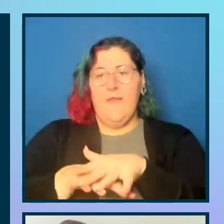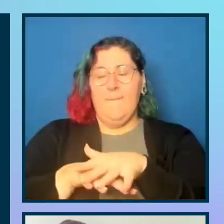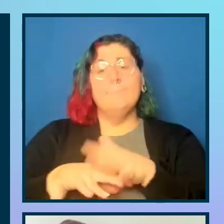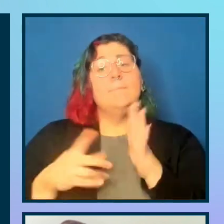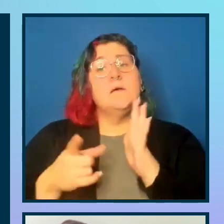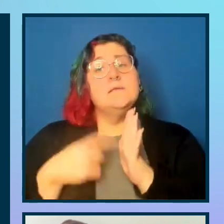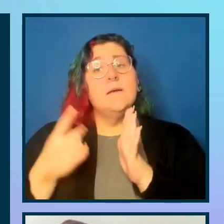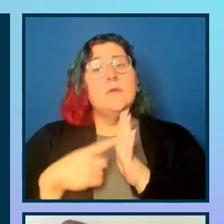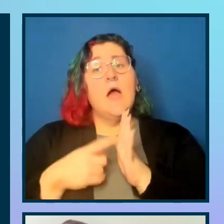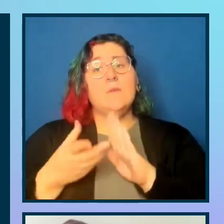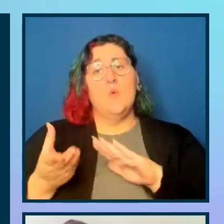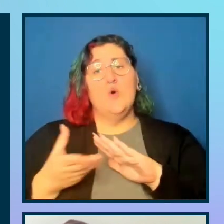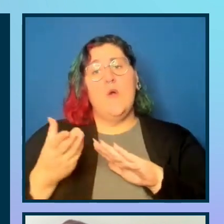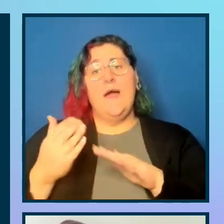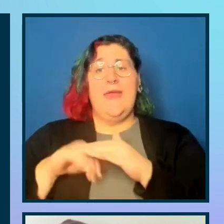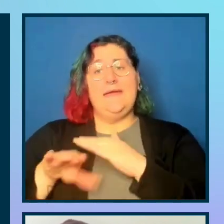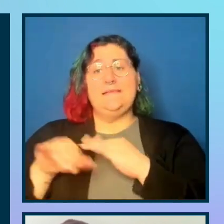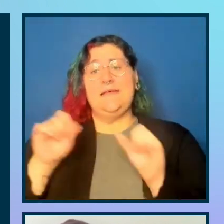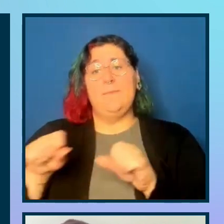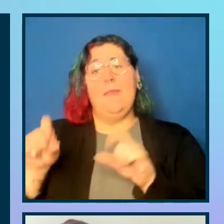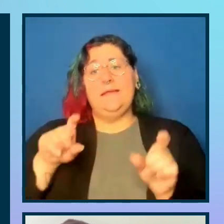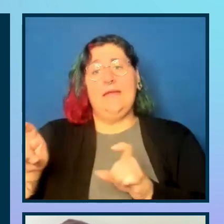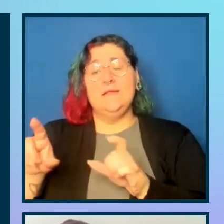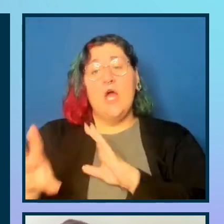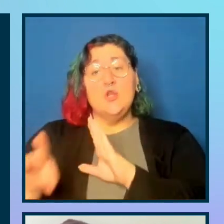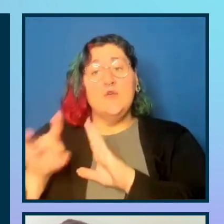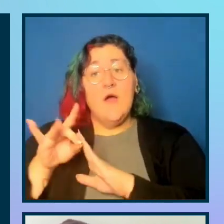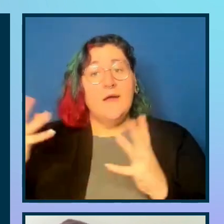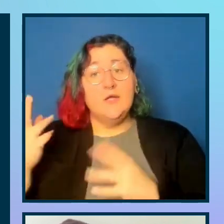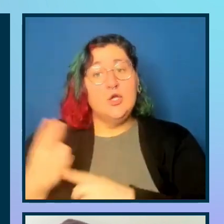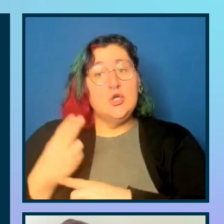some accessibility user testing and find that your users don't